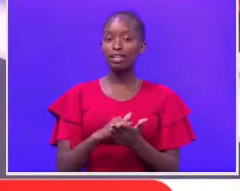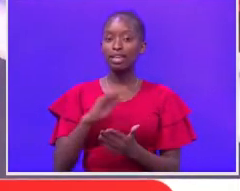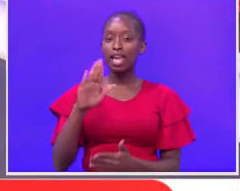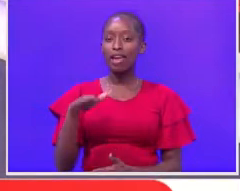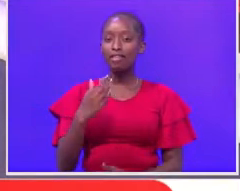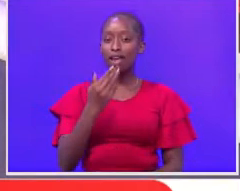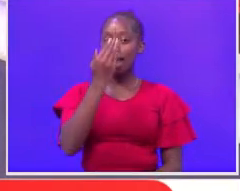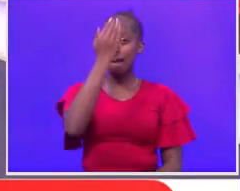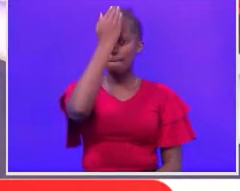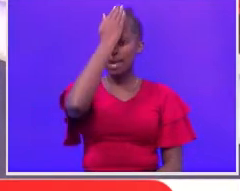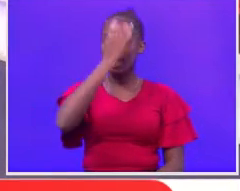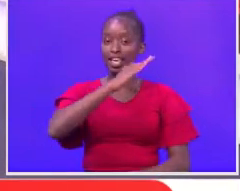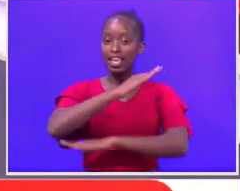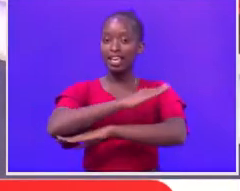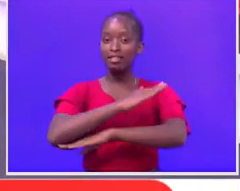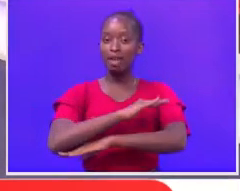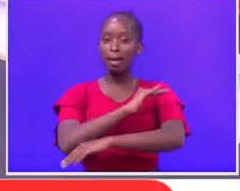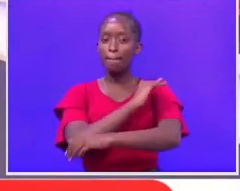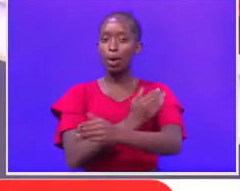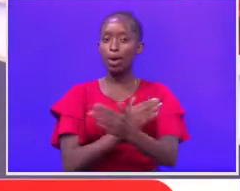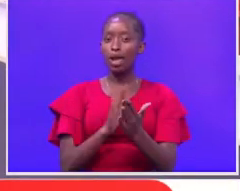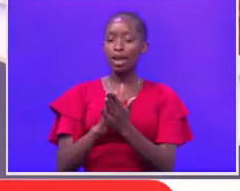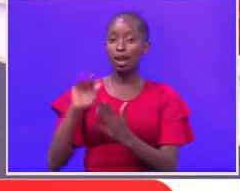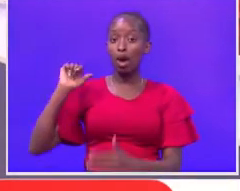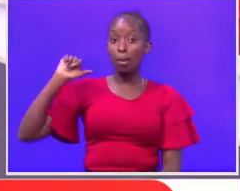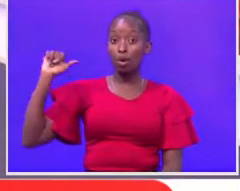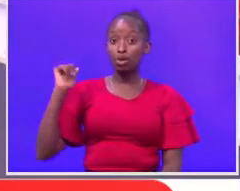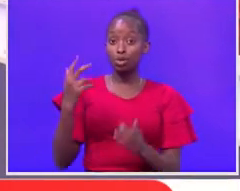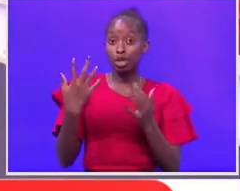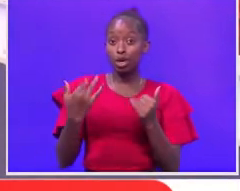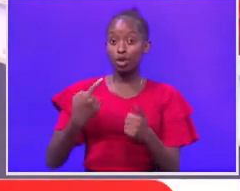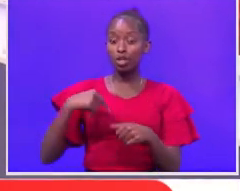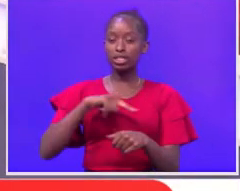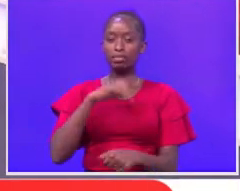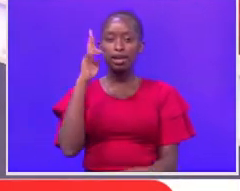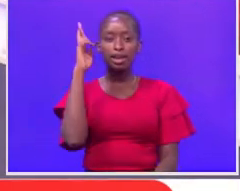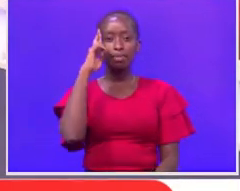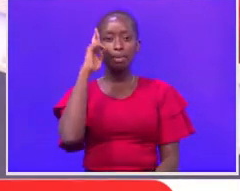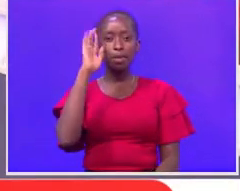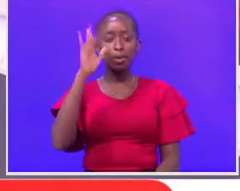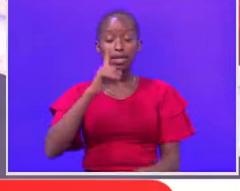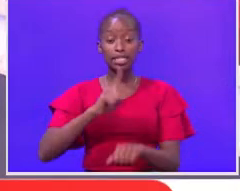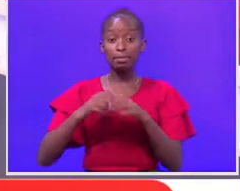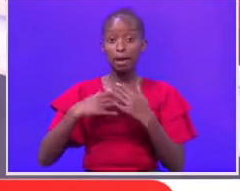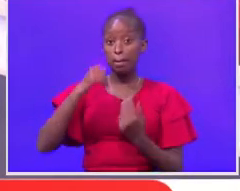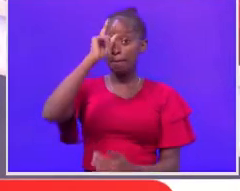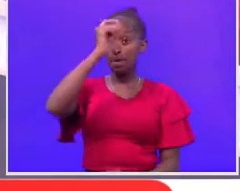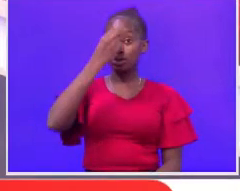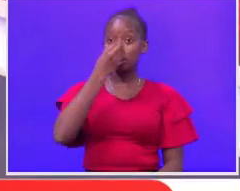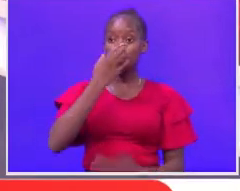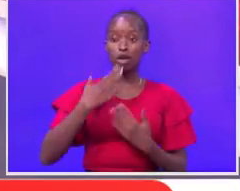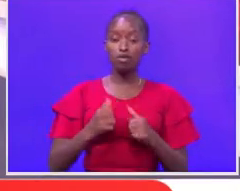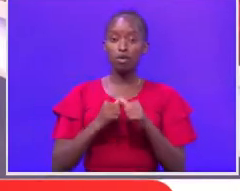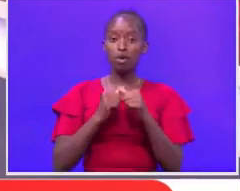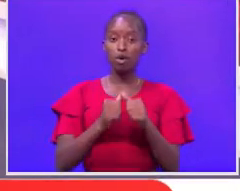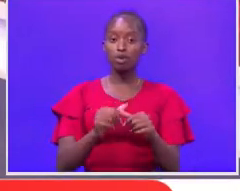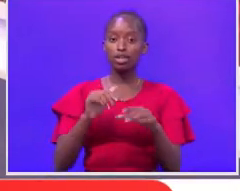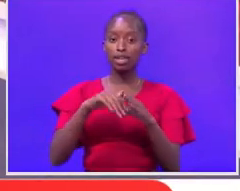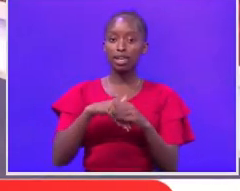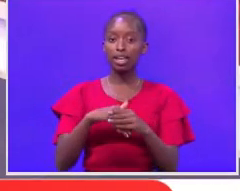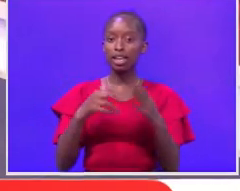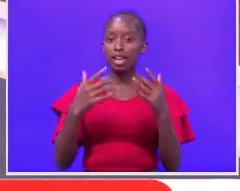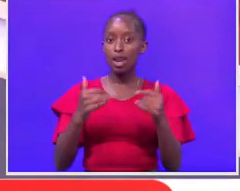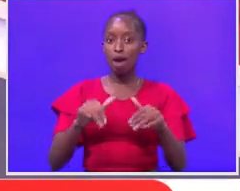evening, Power and Politics. Now, you will recall that when President William Ruto took over in this